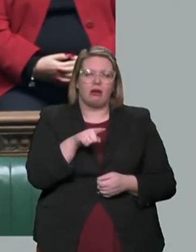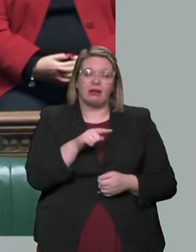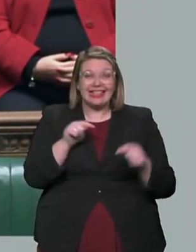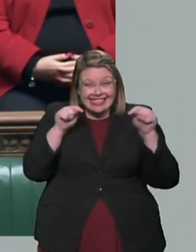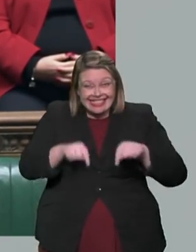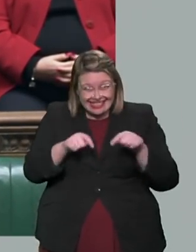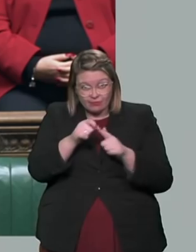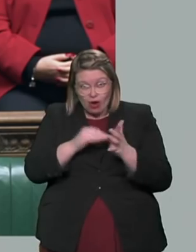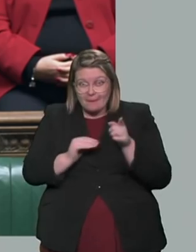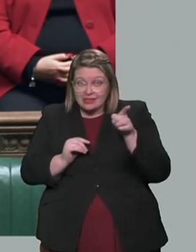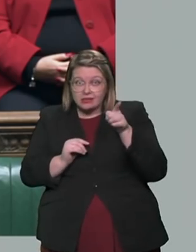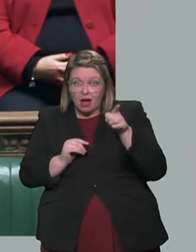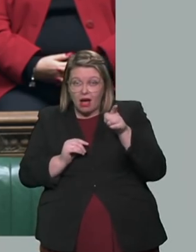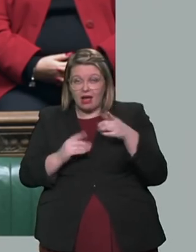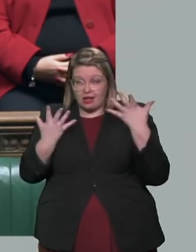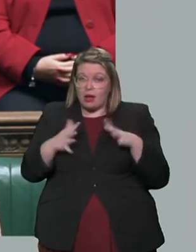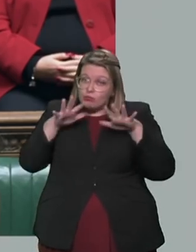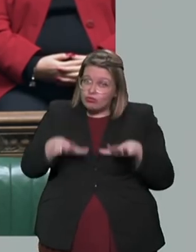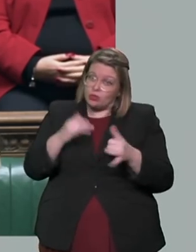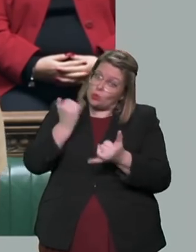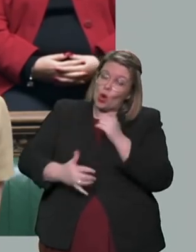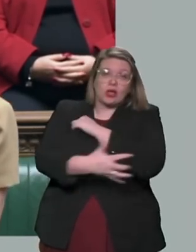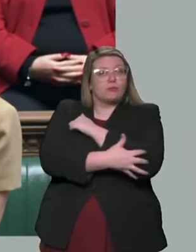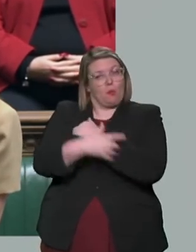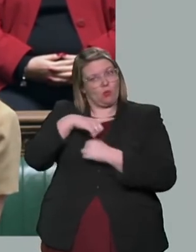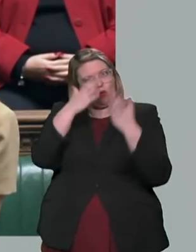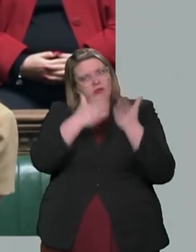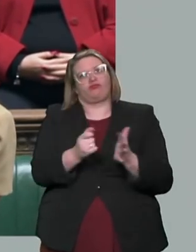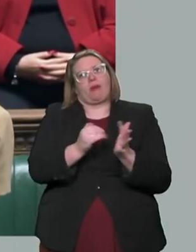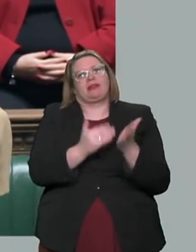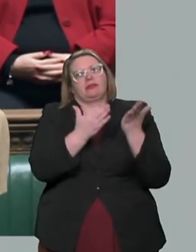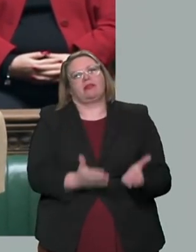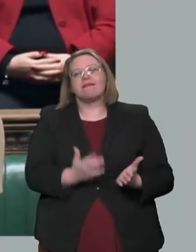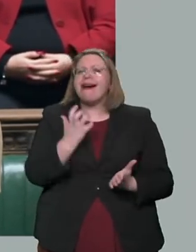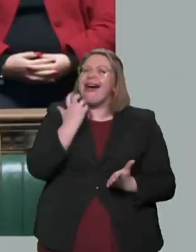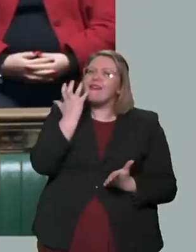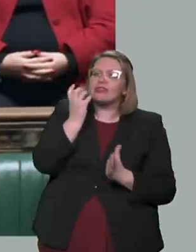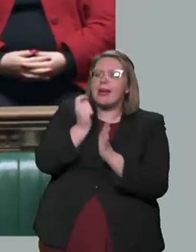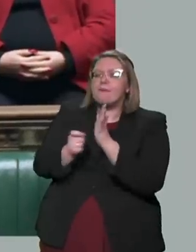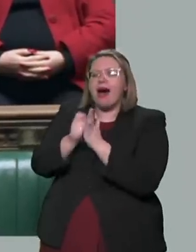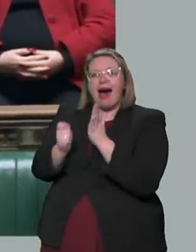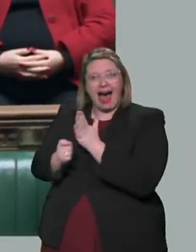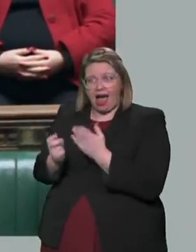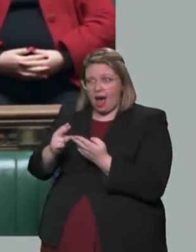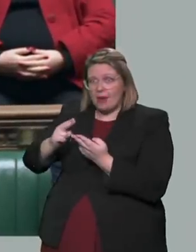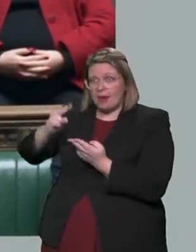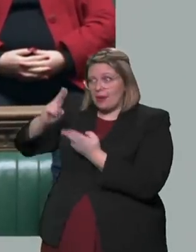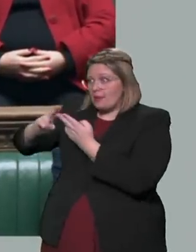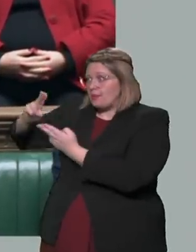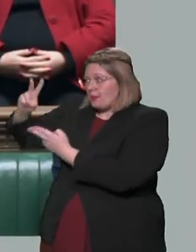the country is worse off. Prices for everyday goods are soaring out of